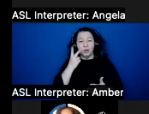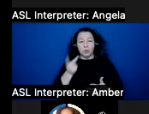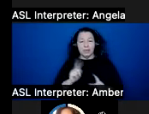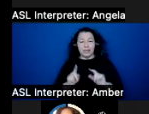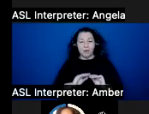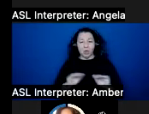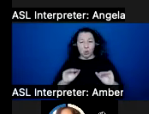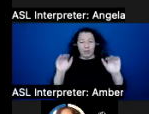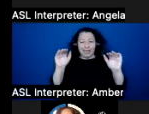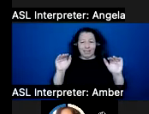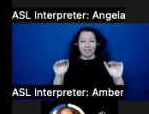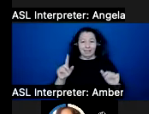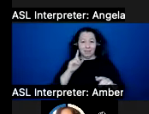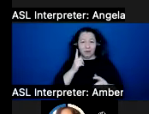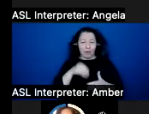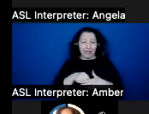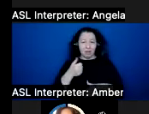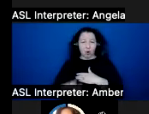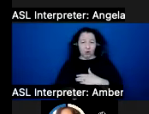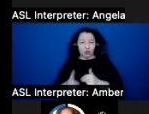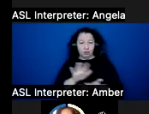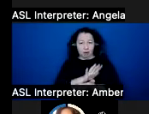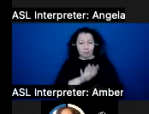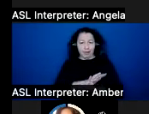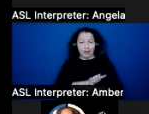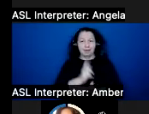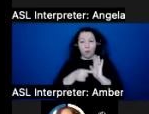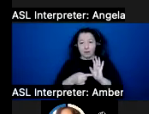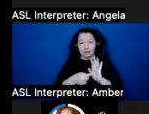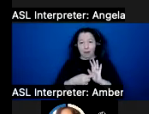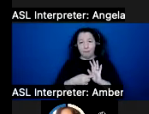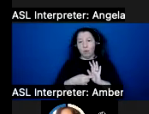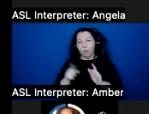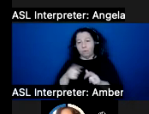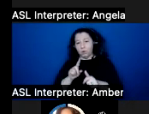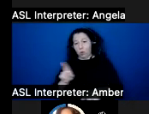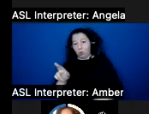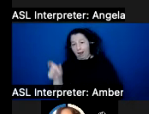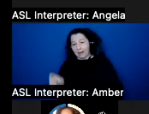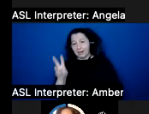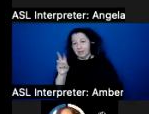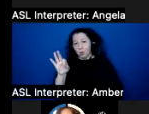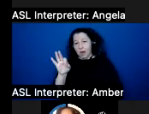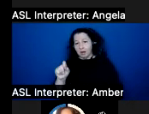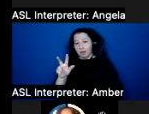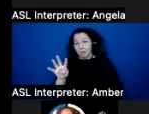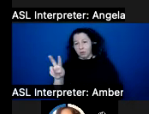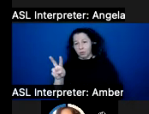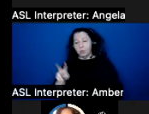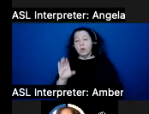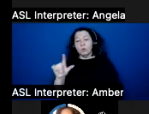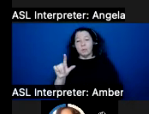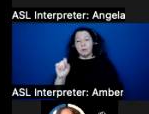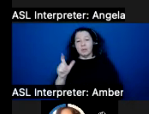You'll see, like, for example, criminal sexual conduct in the first degree. And all of these codes